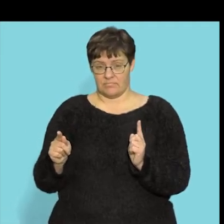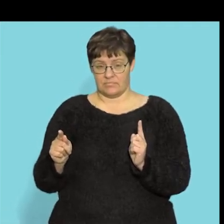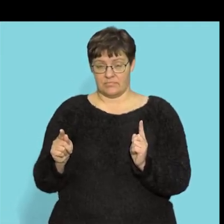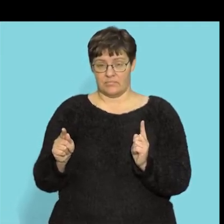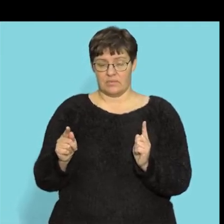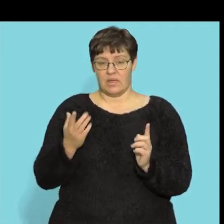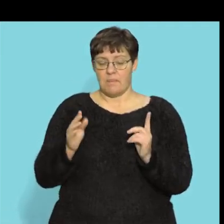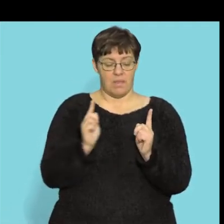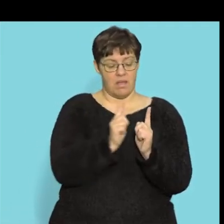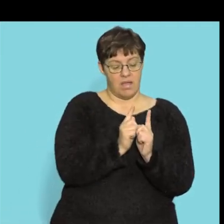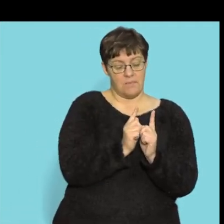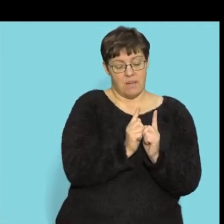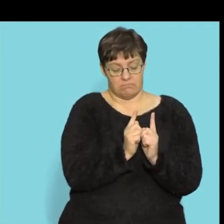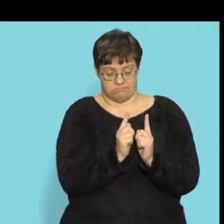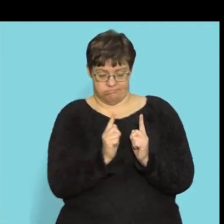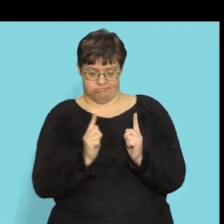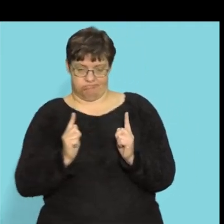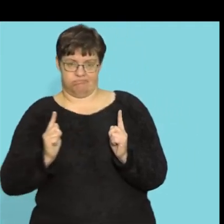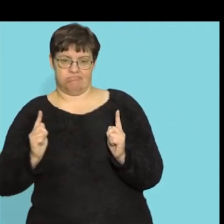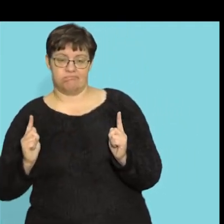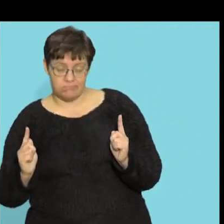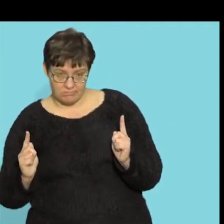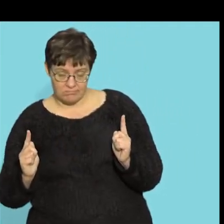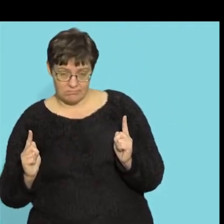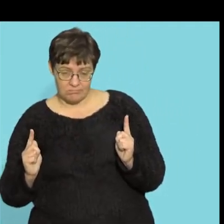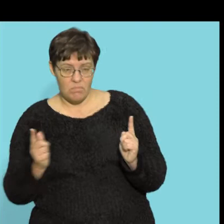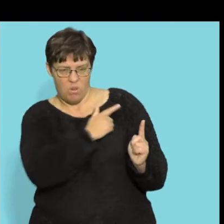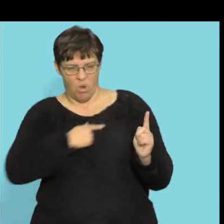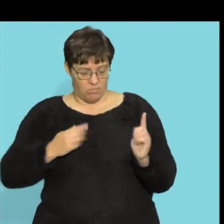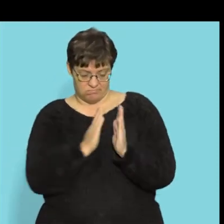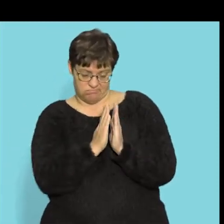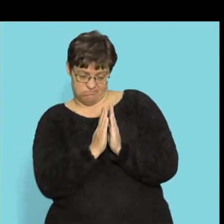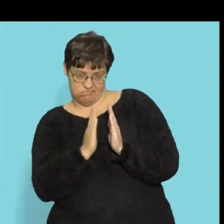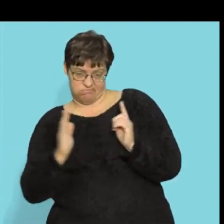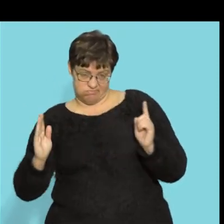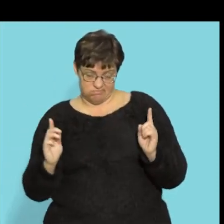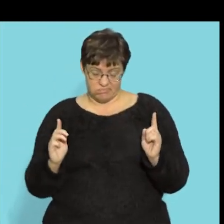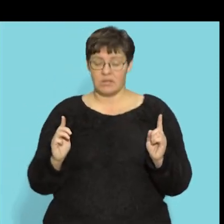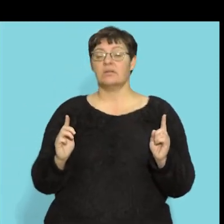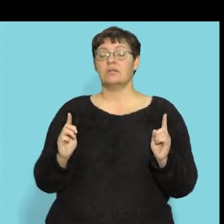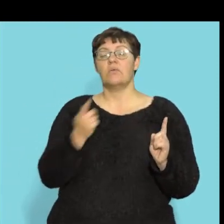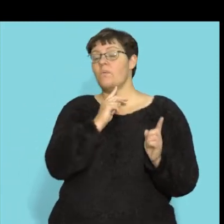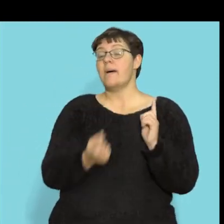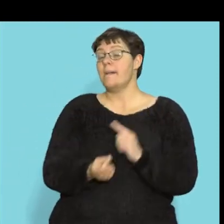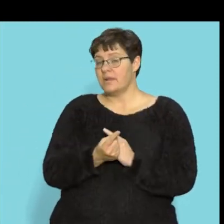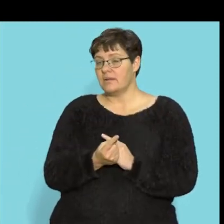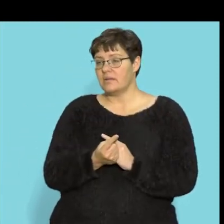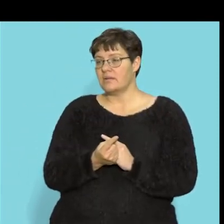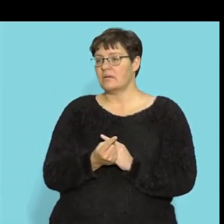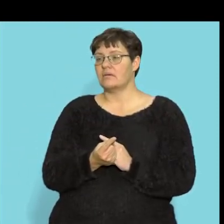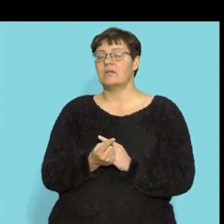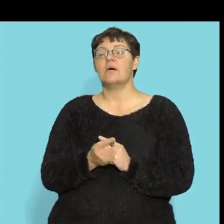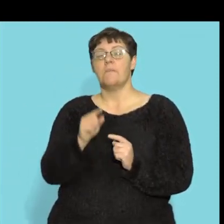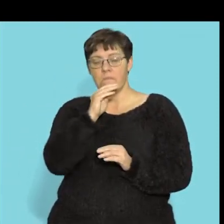extend this this cross-sectional area, what's going to happen is it will offer even a greater